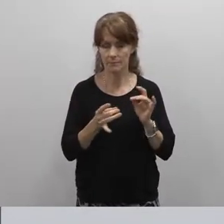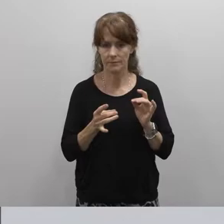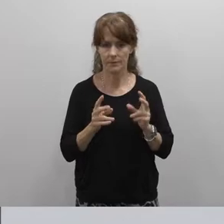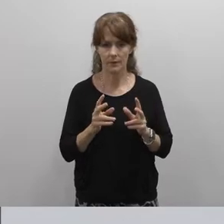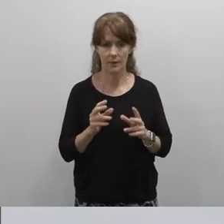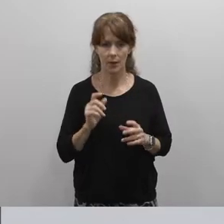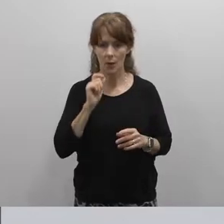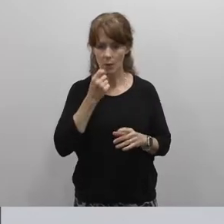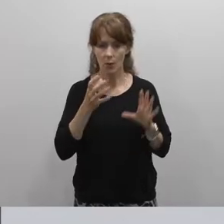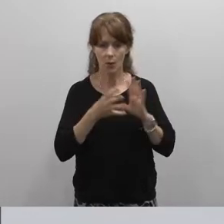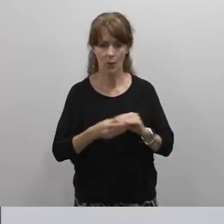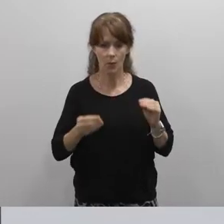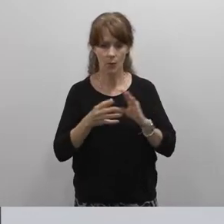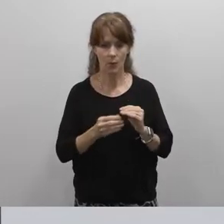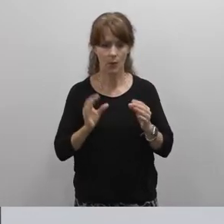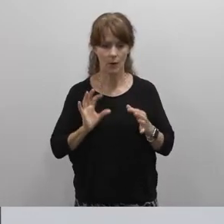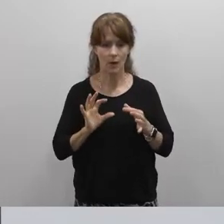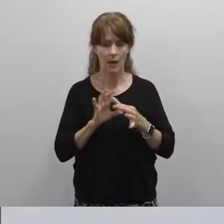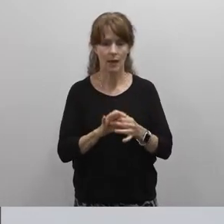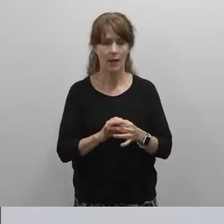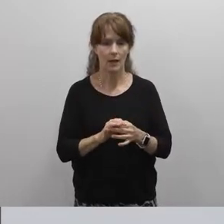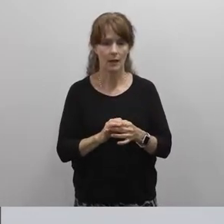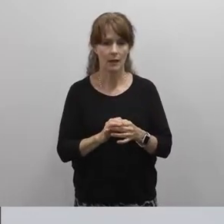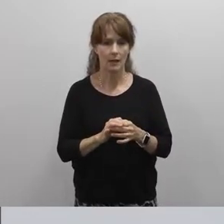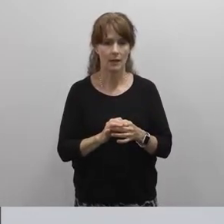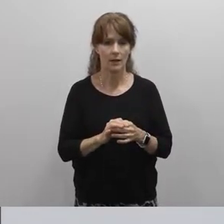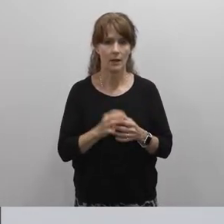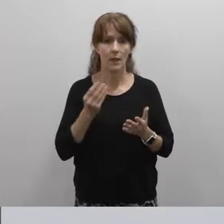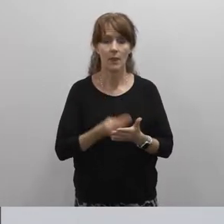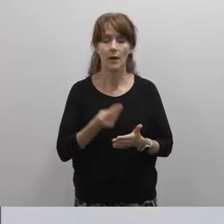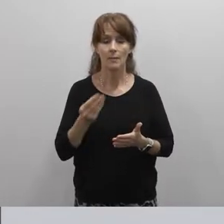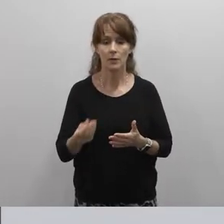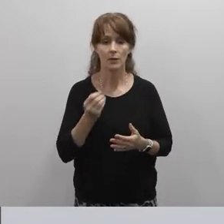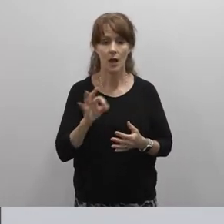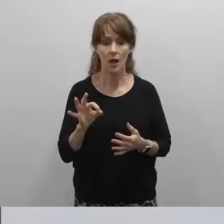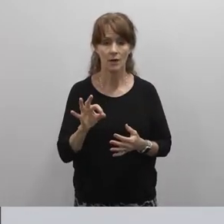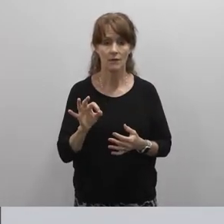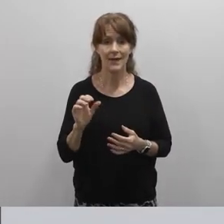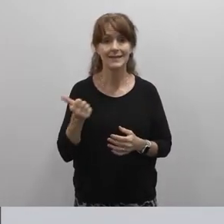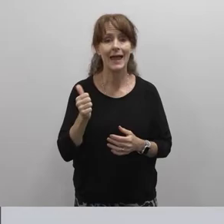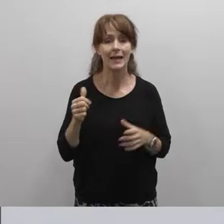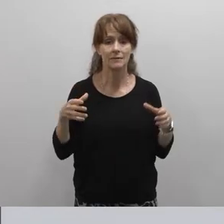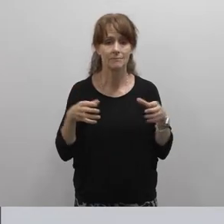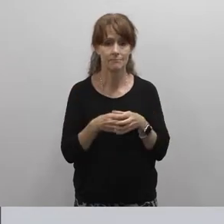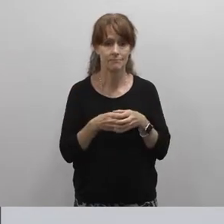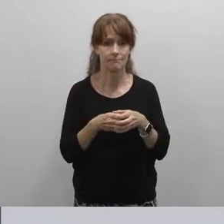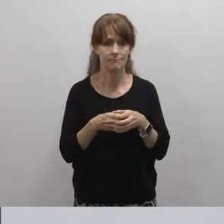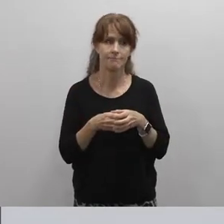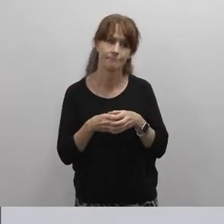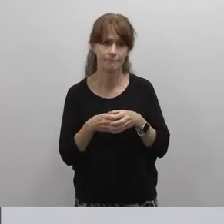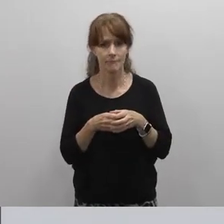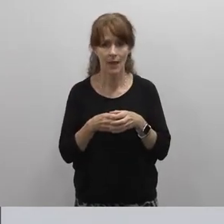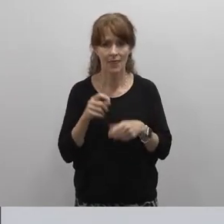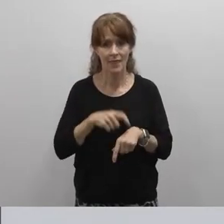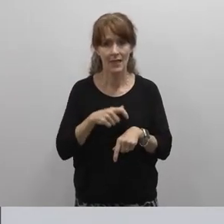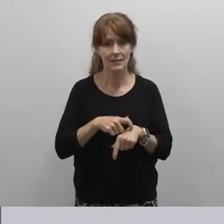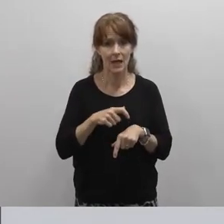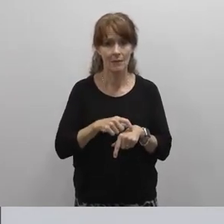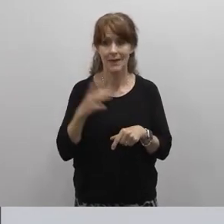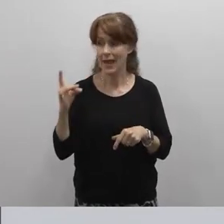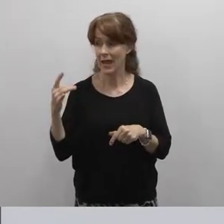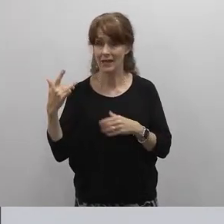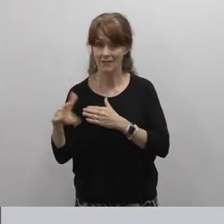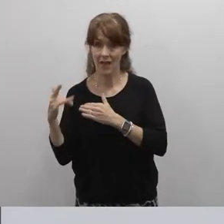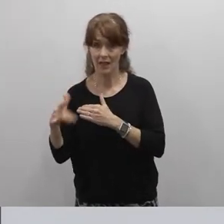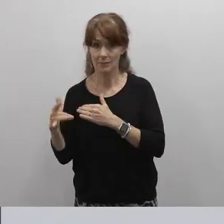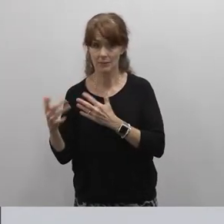very cool scenario that I want to tie into as well, right? So that's the purchase of perhaps 10 vehicles, right? So maybe at that point in time, there's only 8